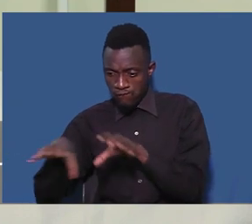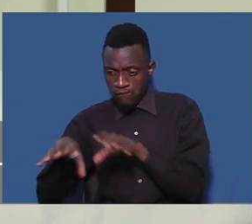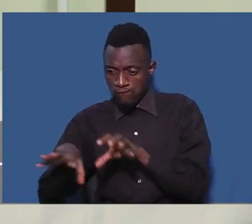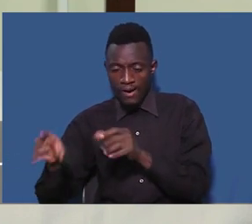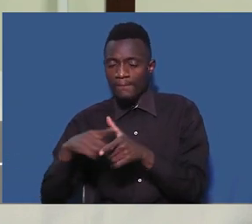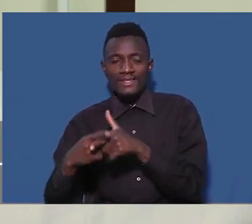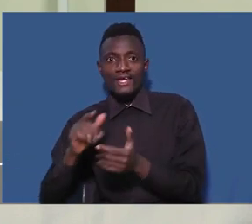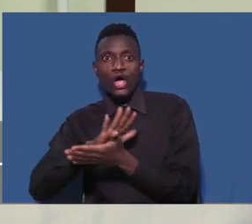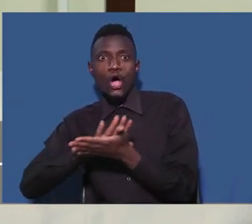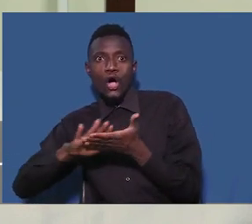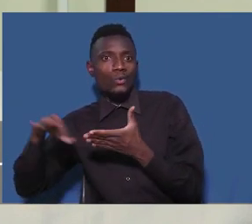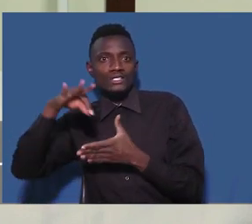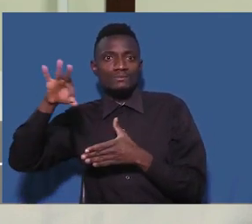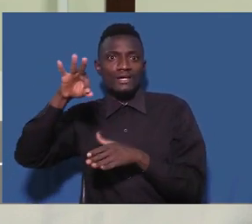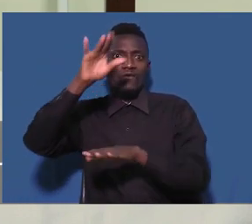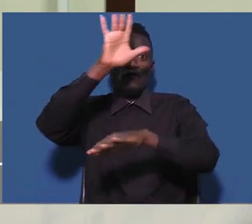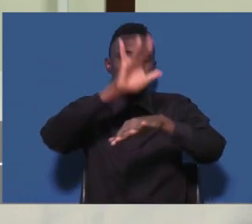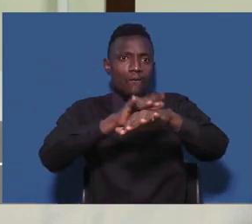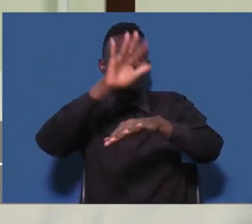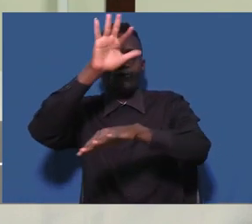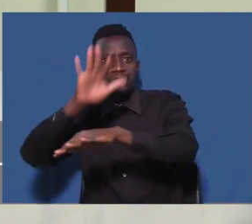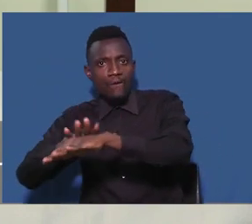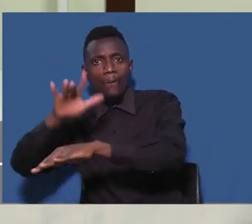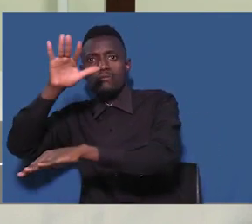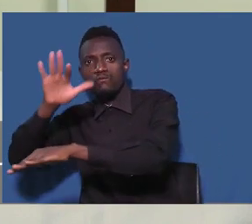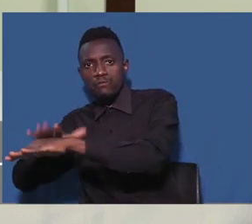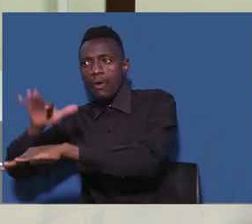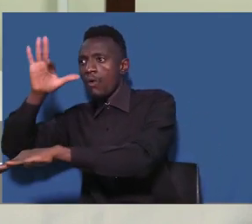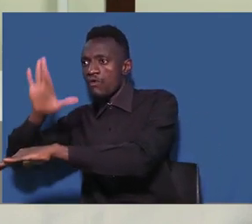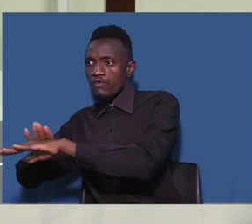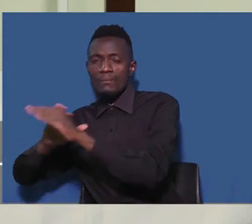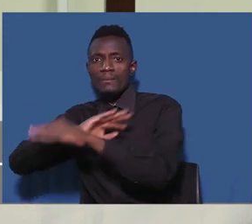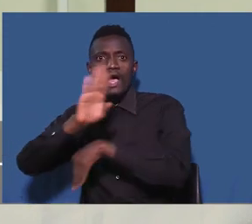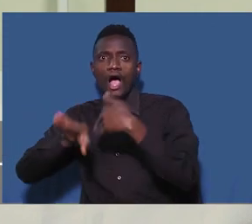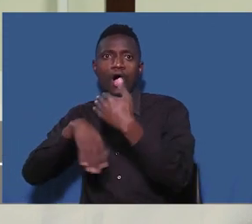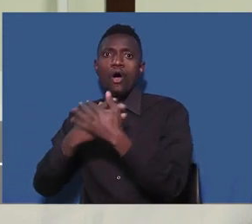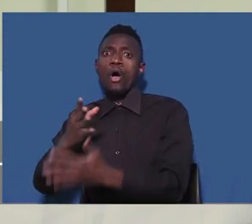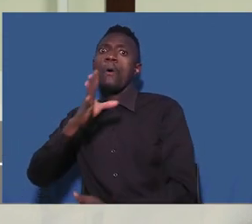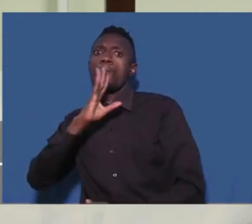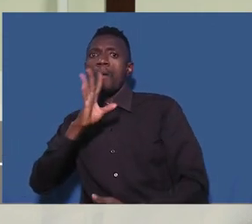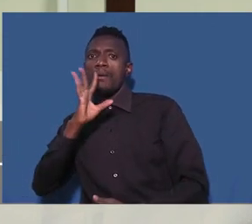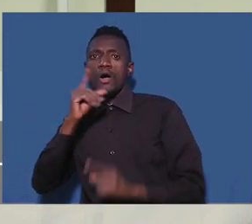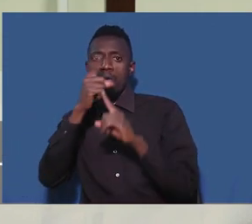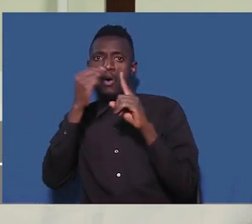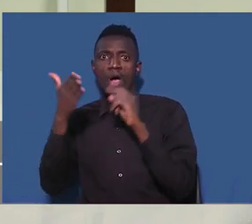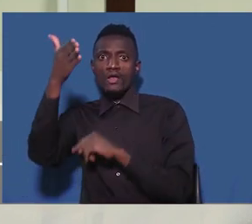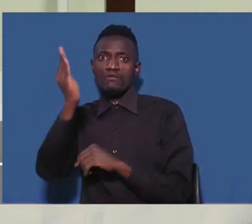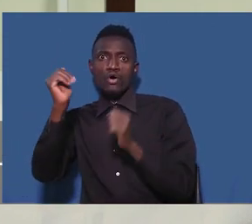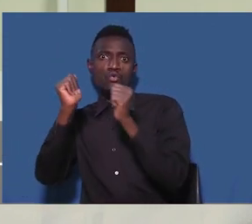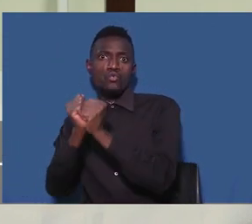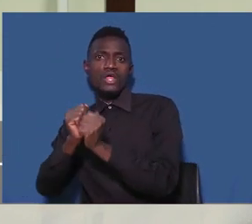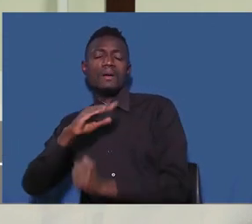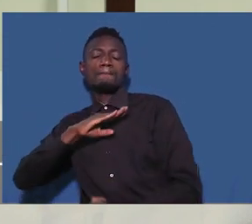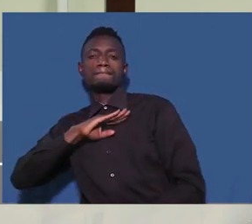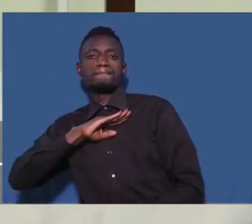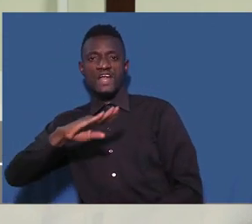the Holy Spirit, and they spoke the word of God with boldness. So